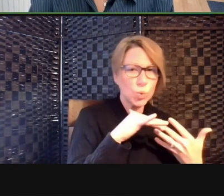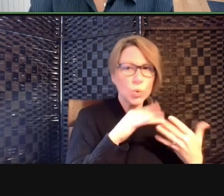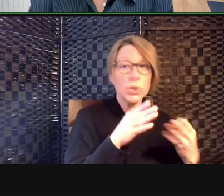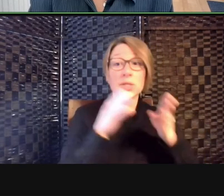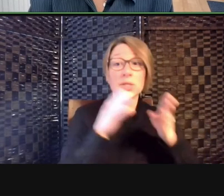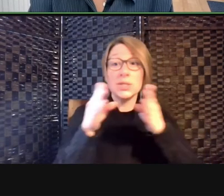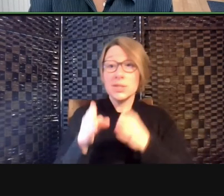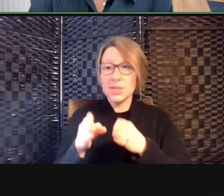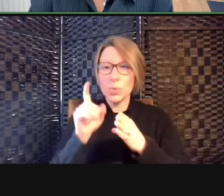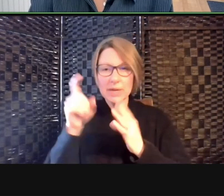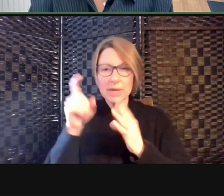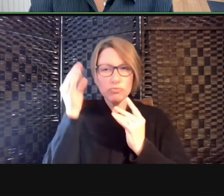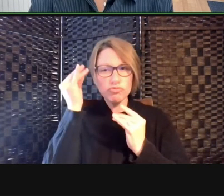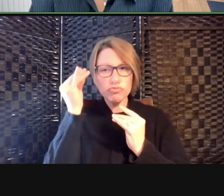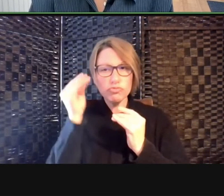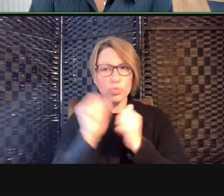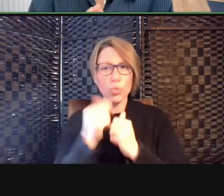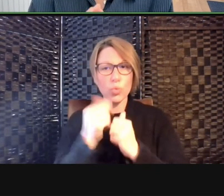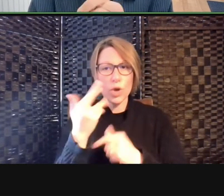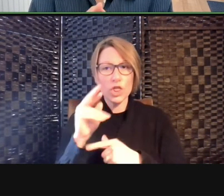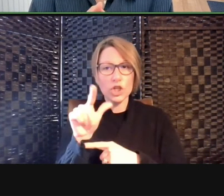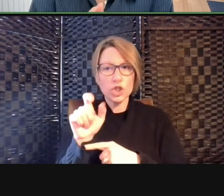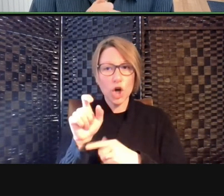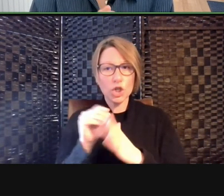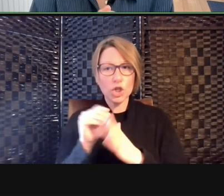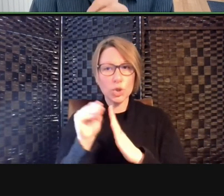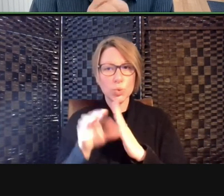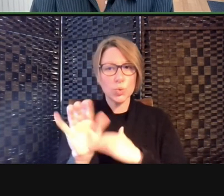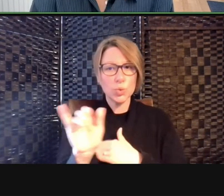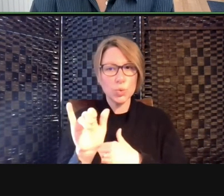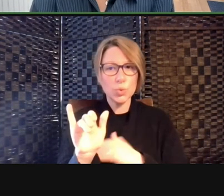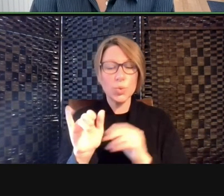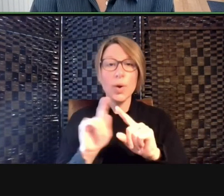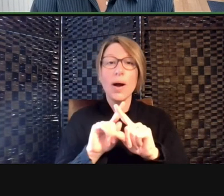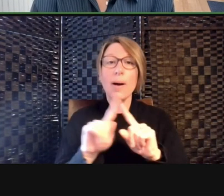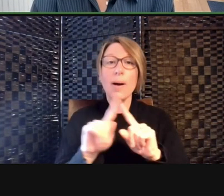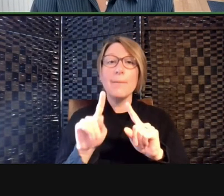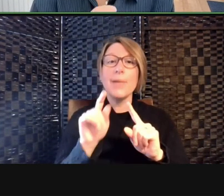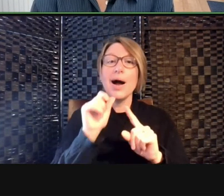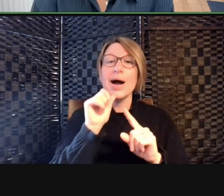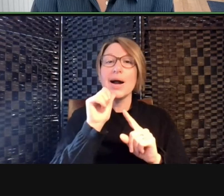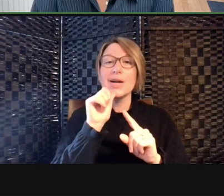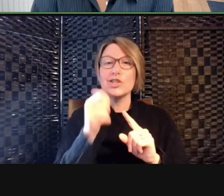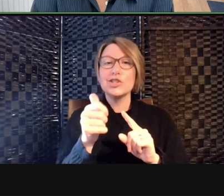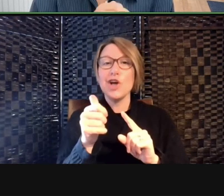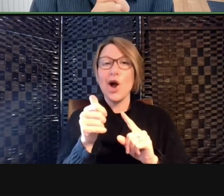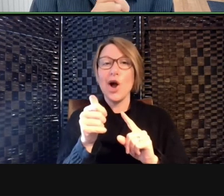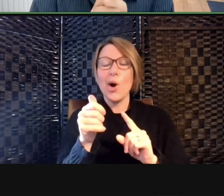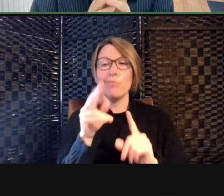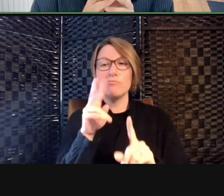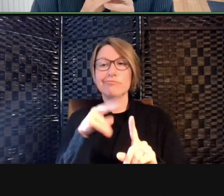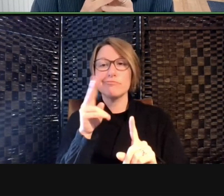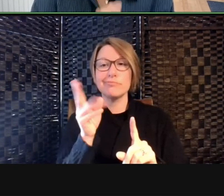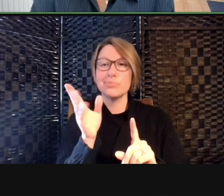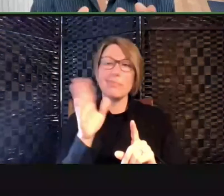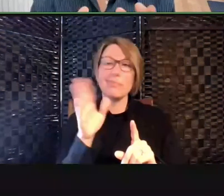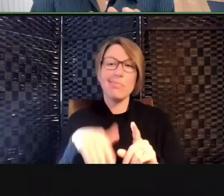to think about that too with charge students, but we also want to make sure that we're never underestimating these kids. So many of these kids